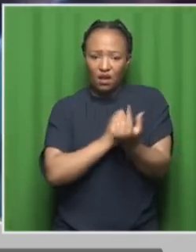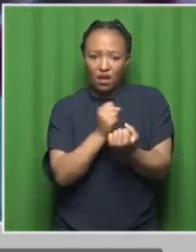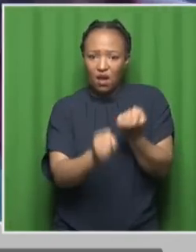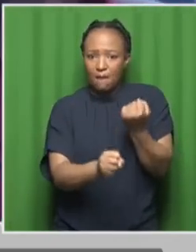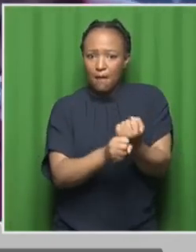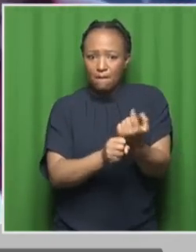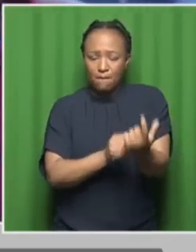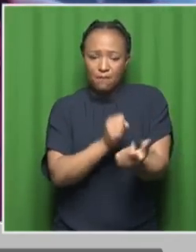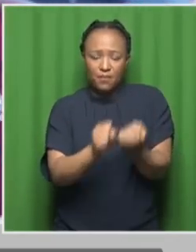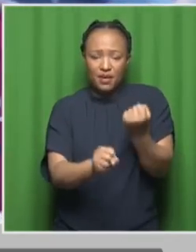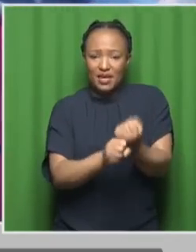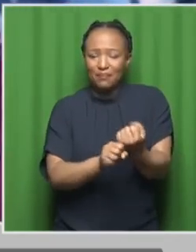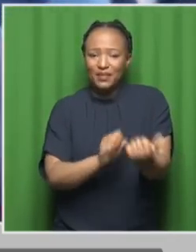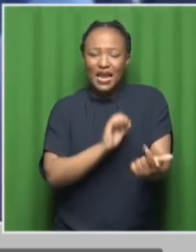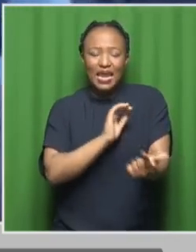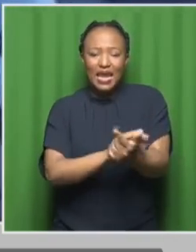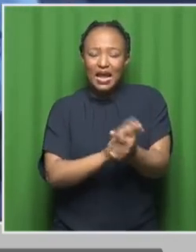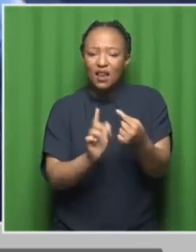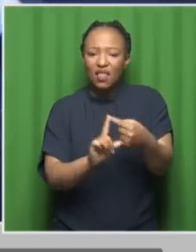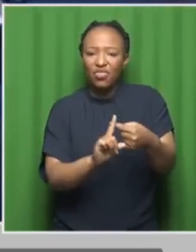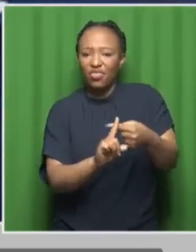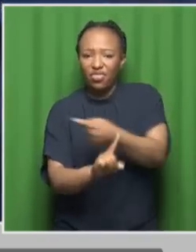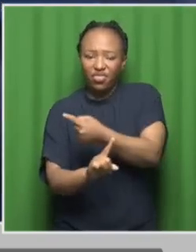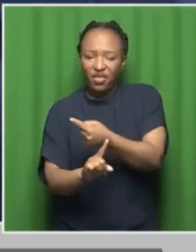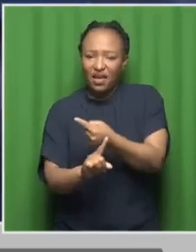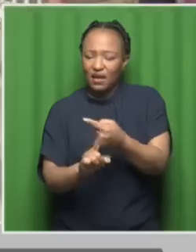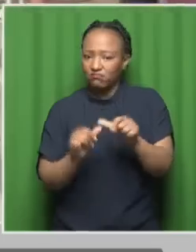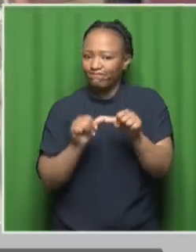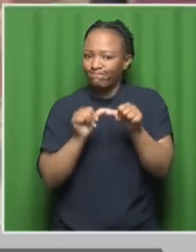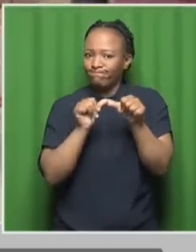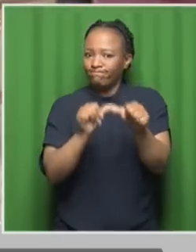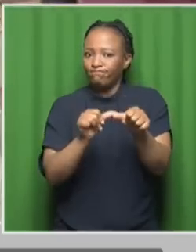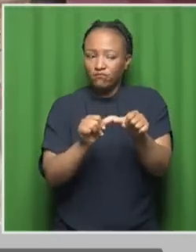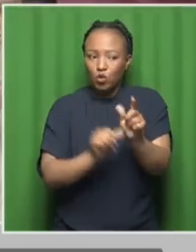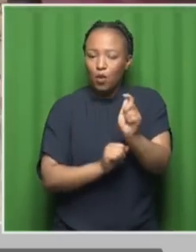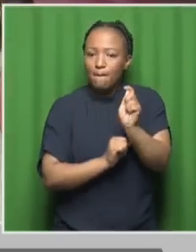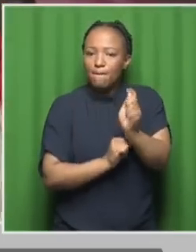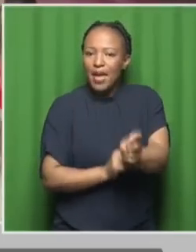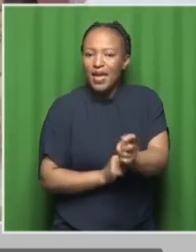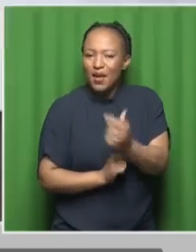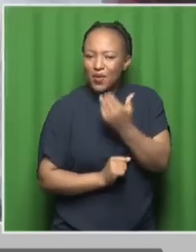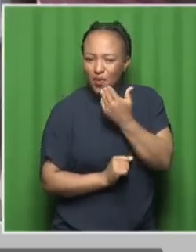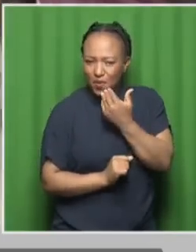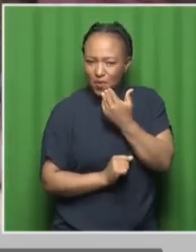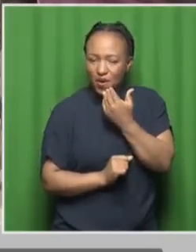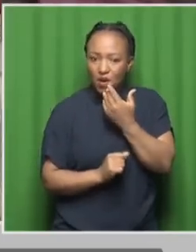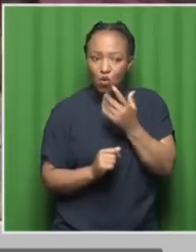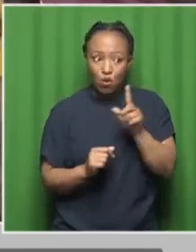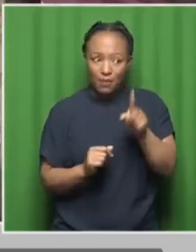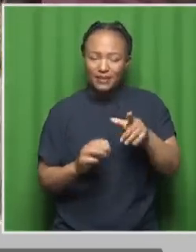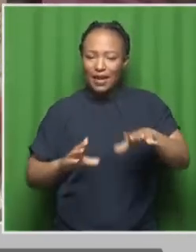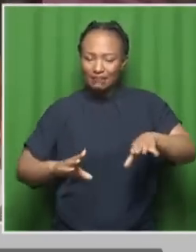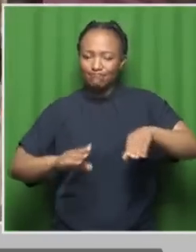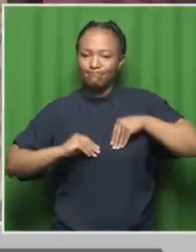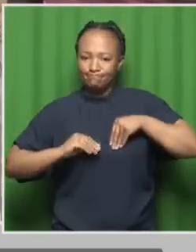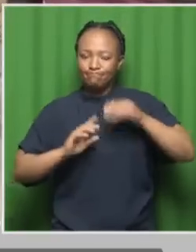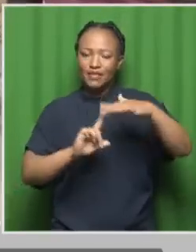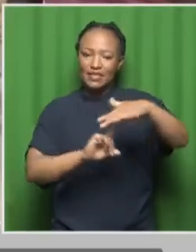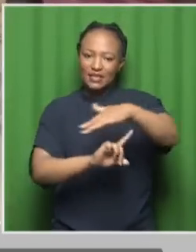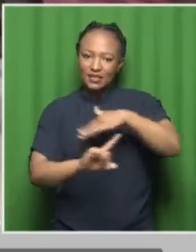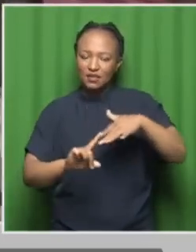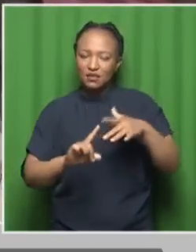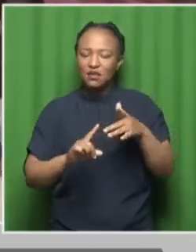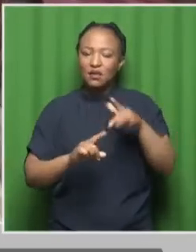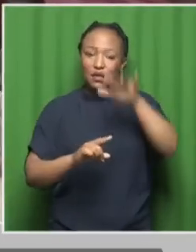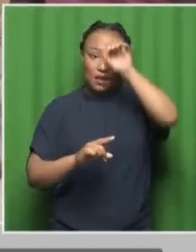pay for it? So, I mean, we need to kind of radically accept what the situation is. At the moment, to be an artisanal miner,